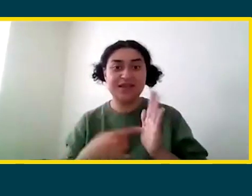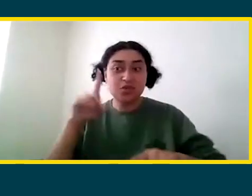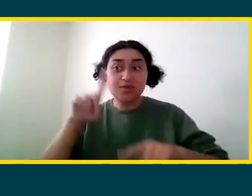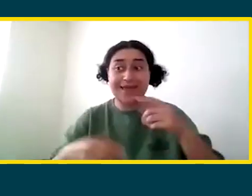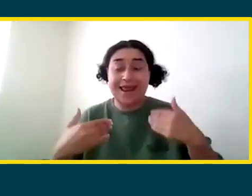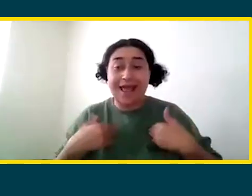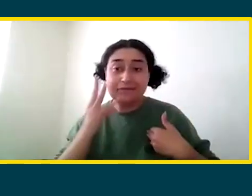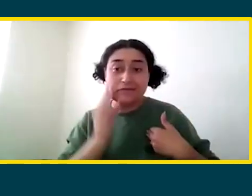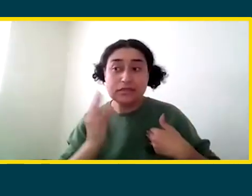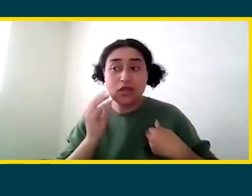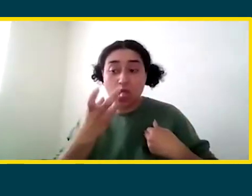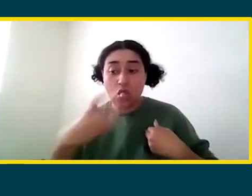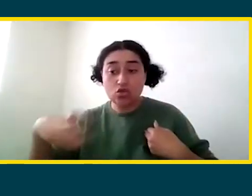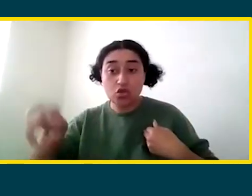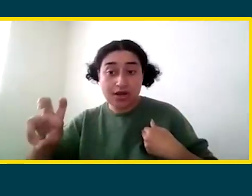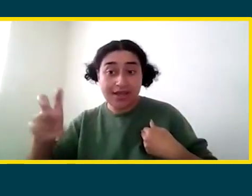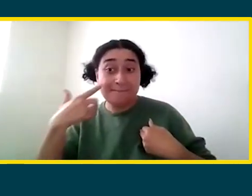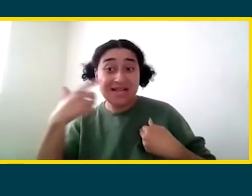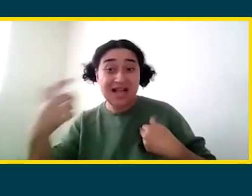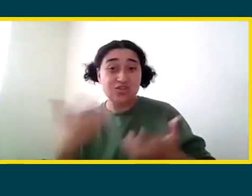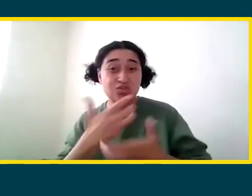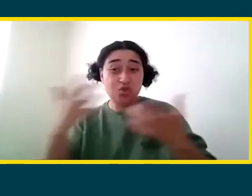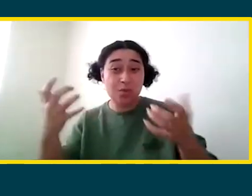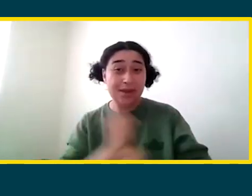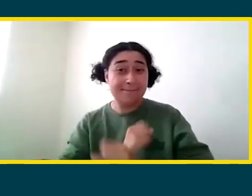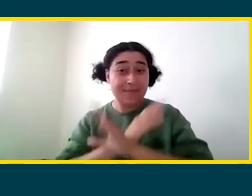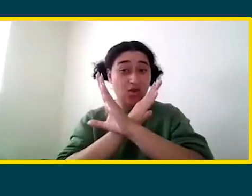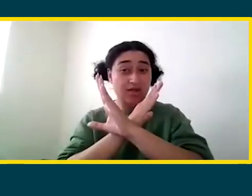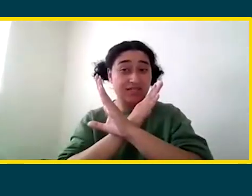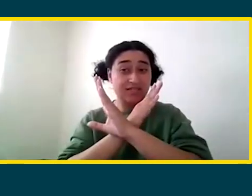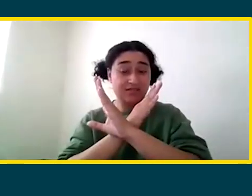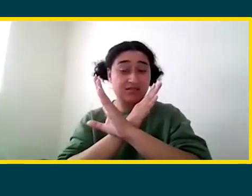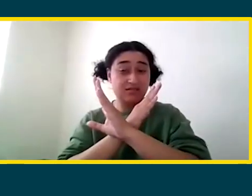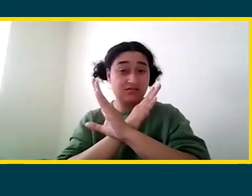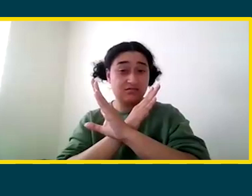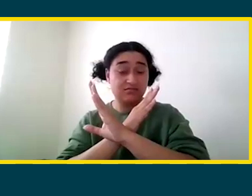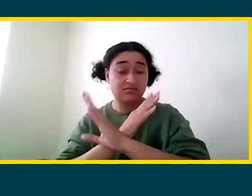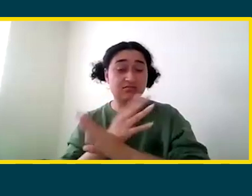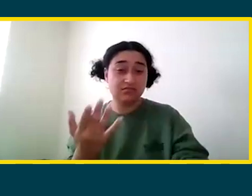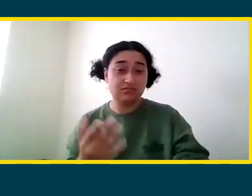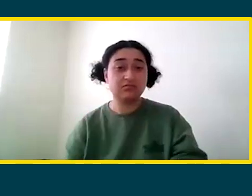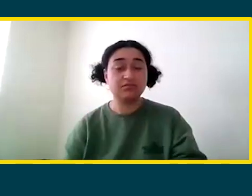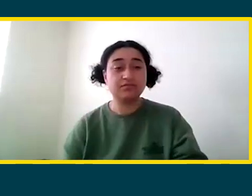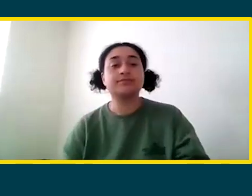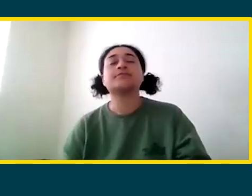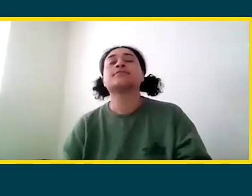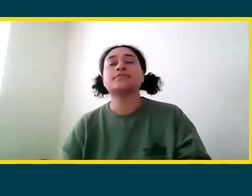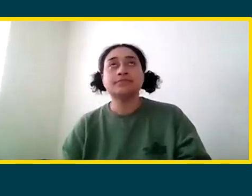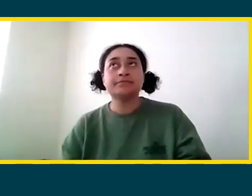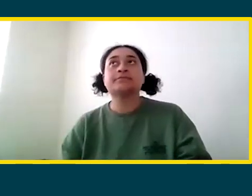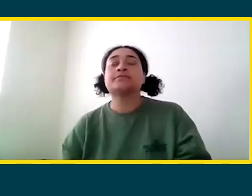of self-discovery because there are so many barriers trying to keep you from it. Yeah.